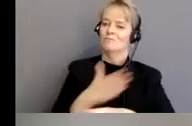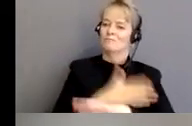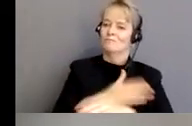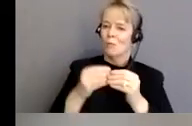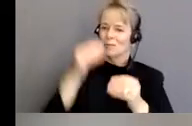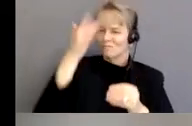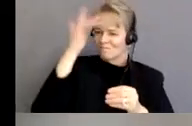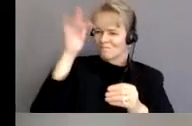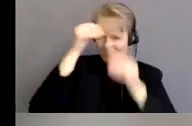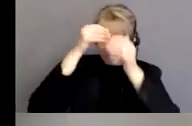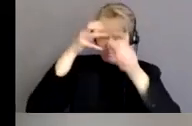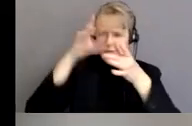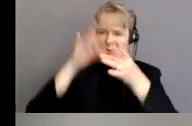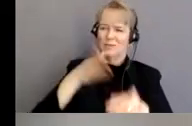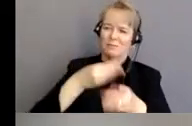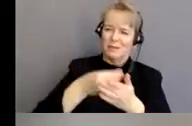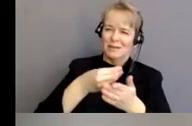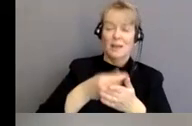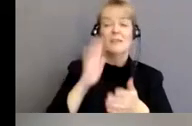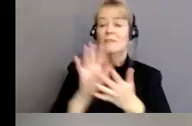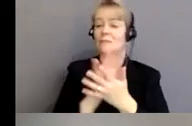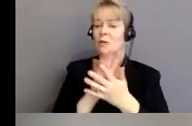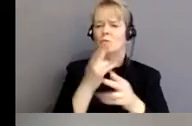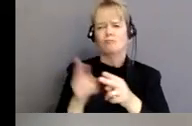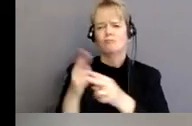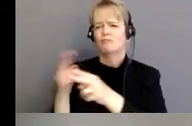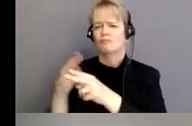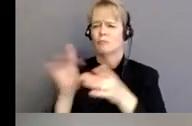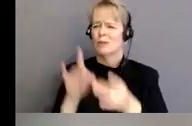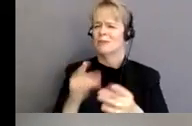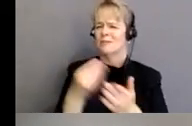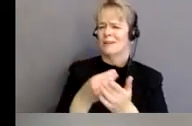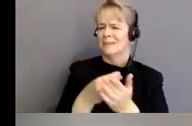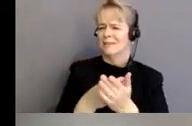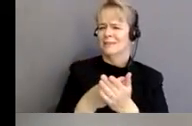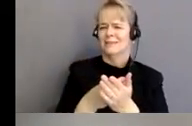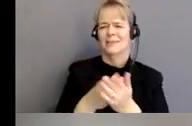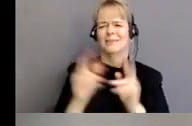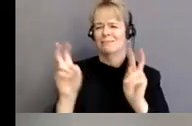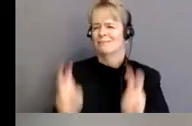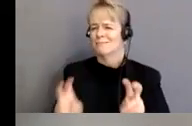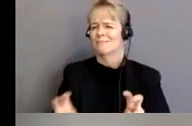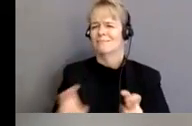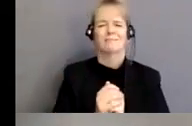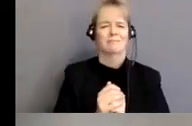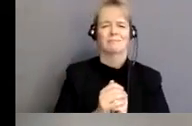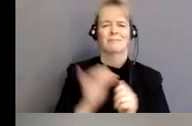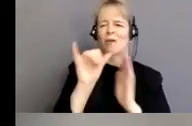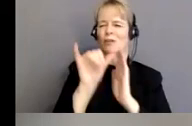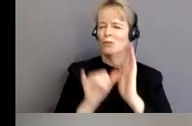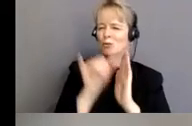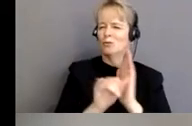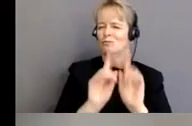short and they cover different financial topics. So there's a whole wealth of places that you can go and get